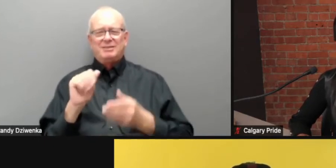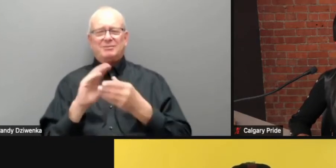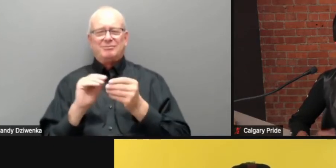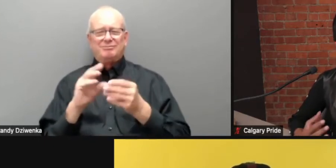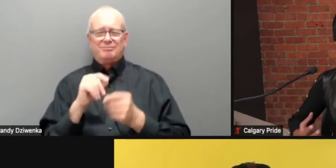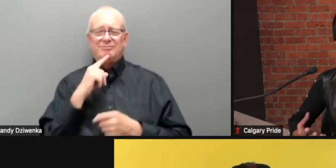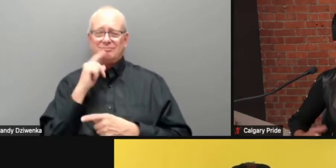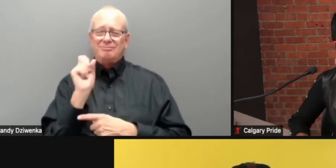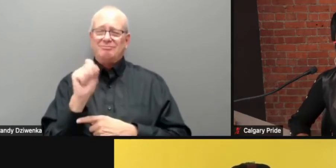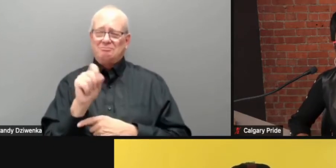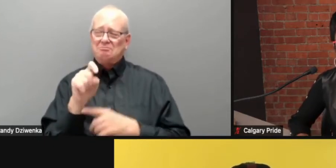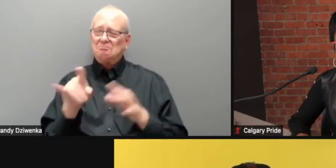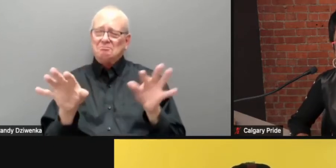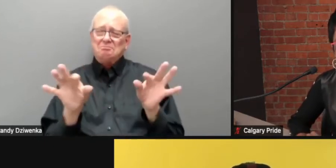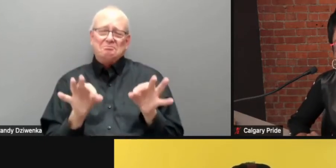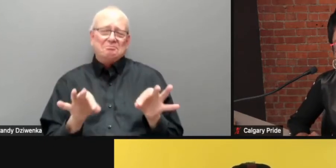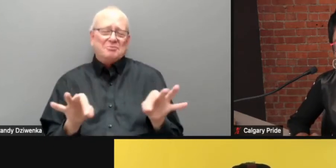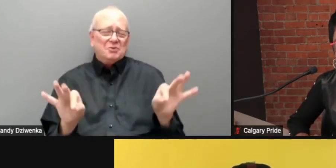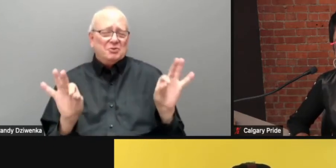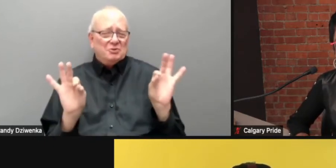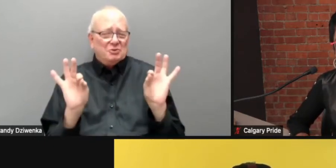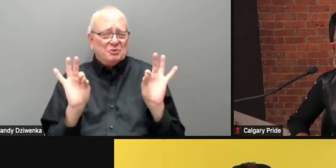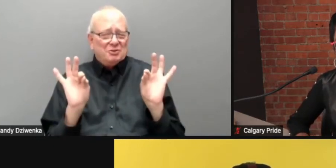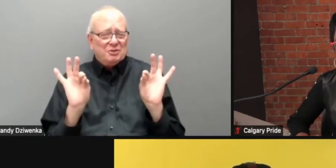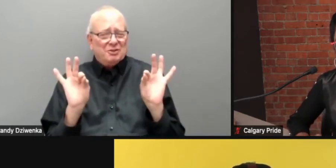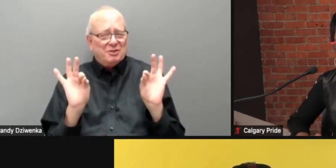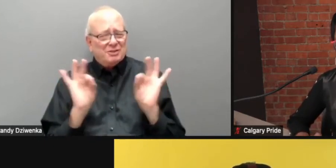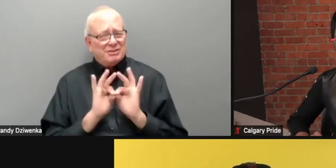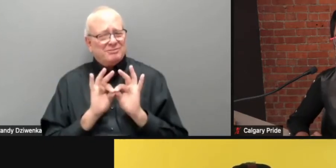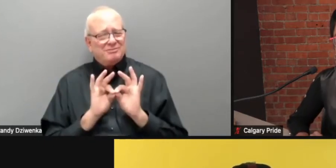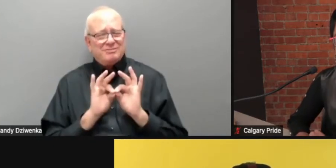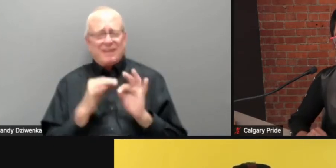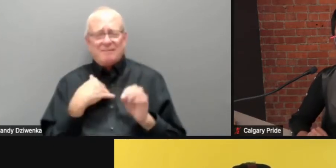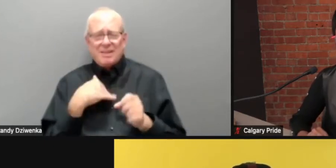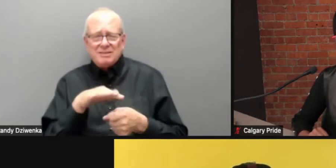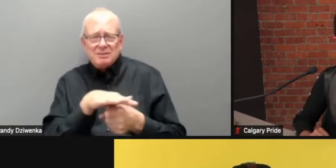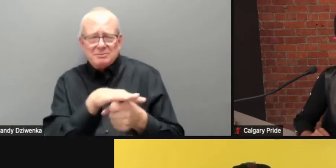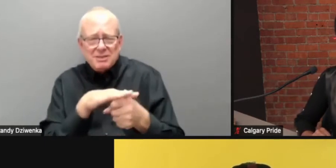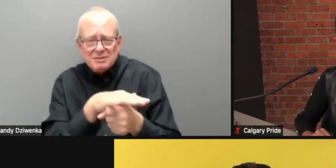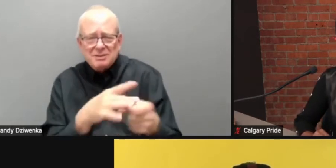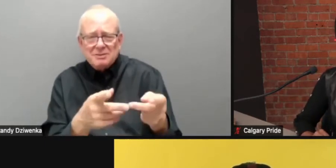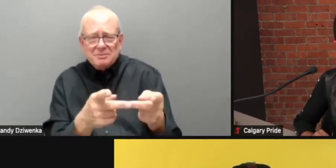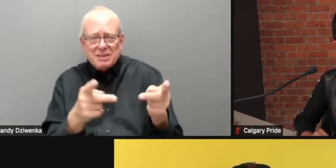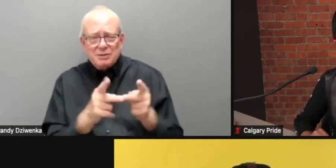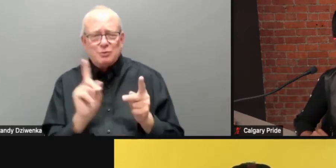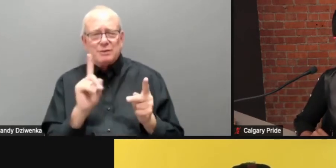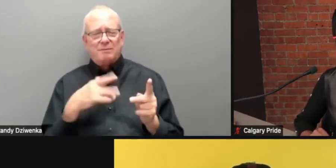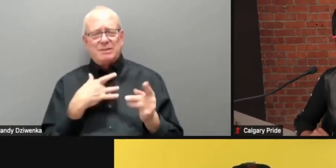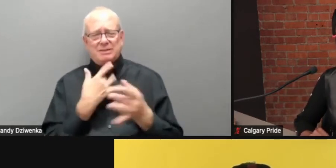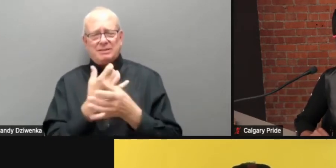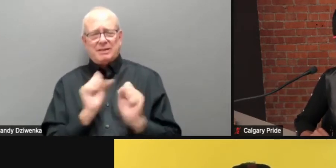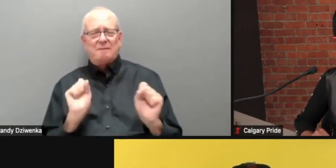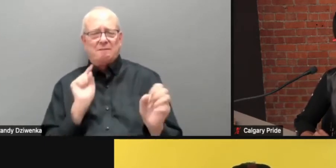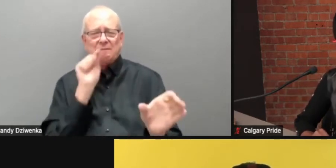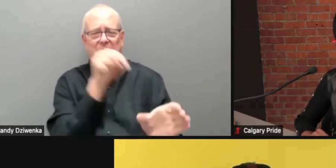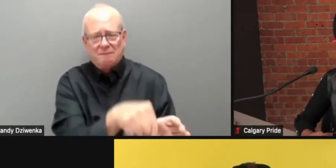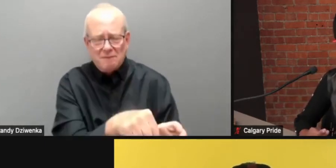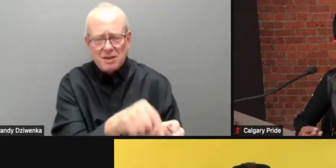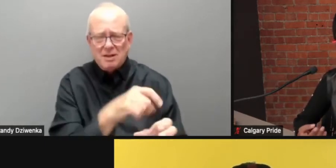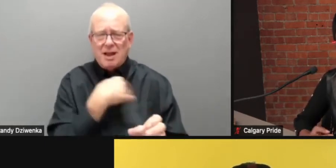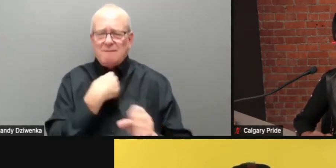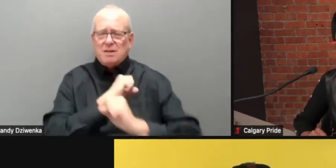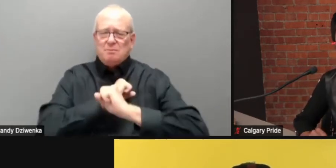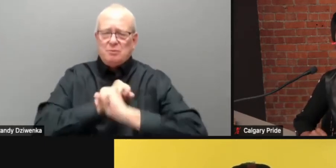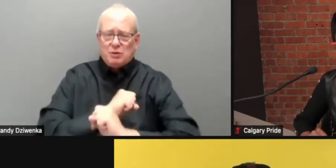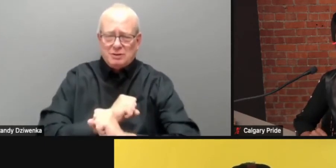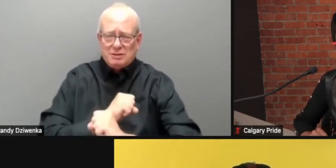can't wait to hear more about the Queer BOG, and we hope you share stuff online so folks, for those